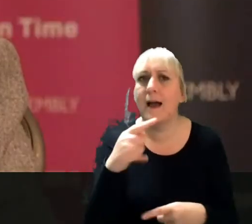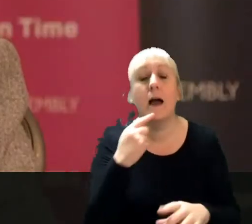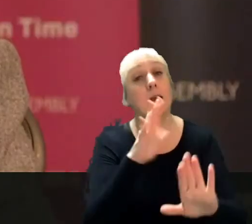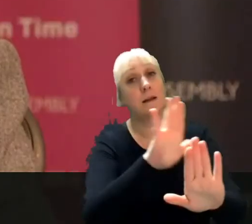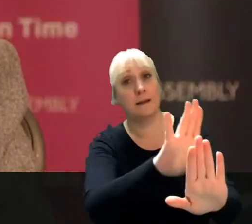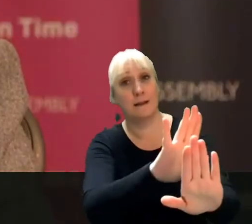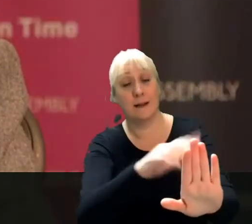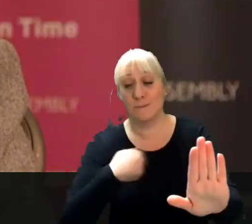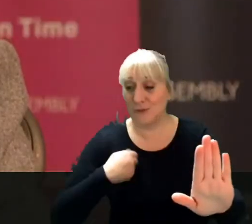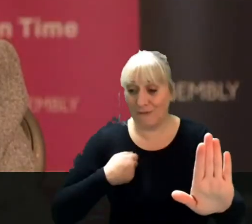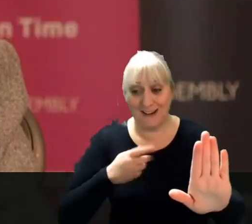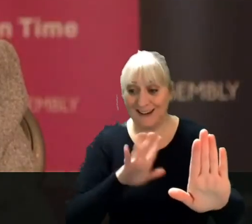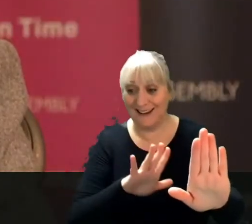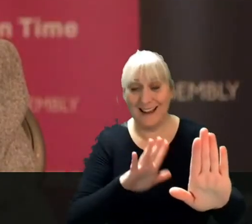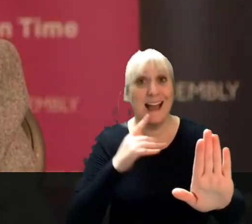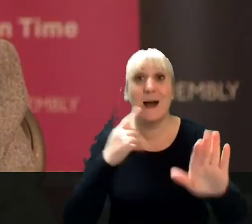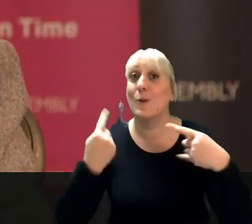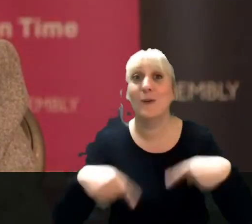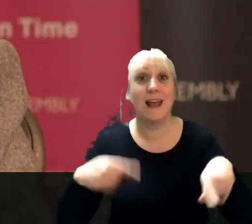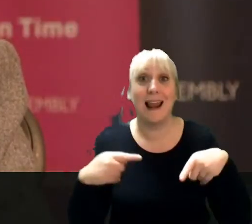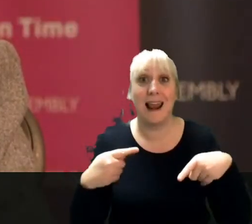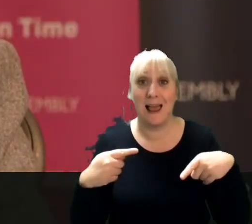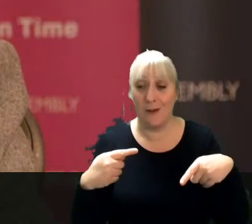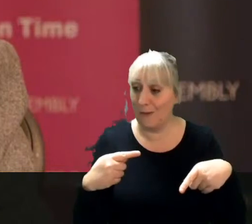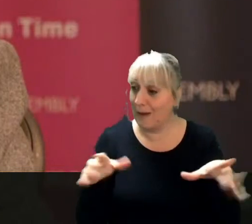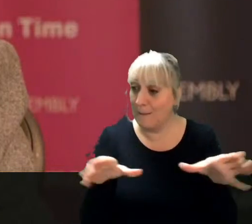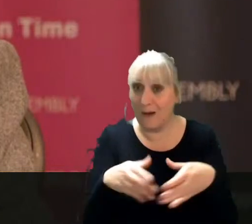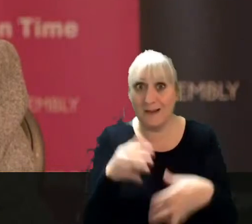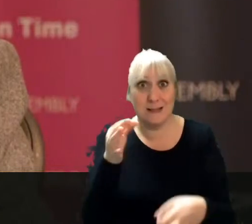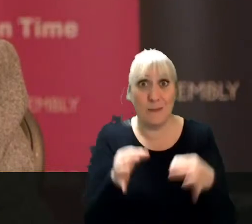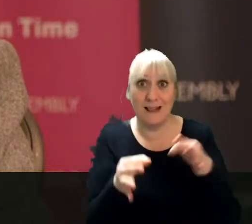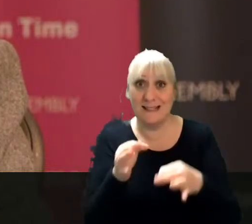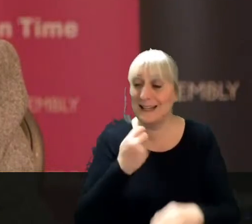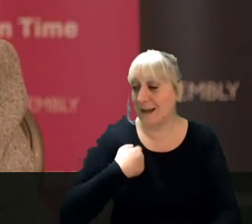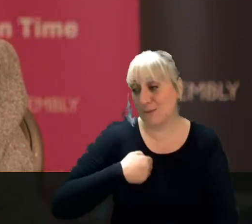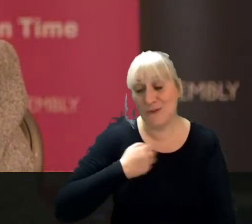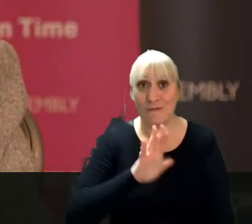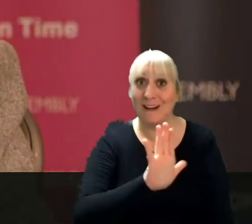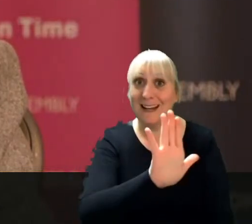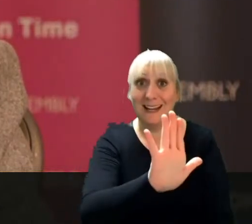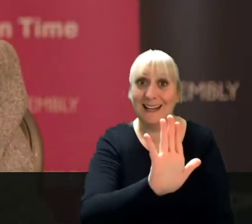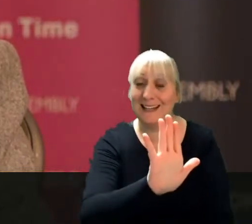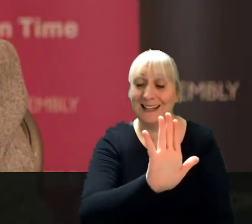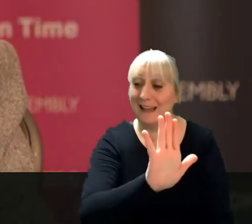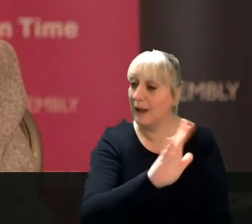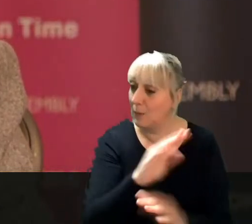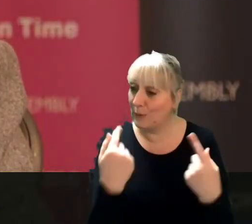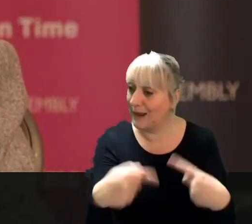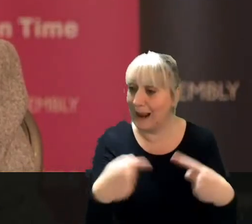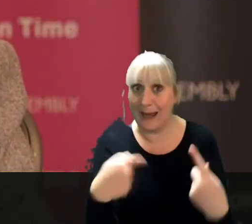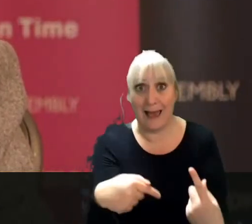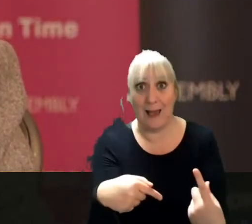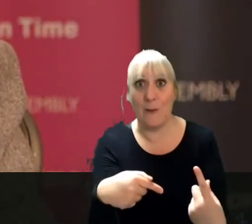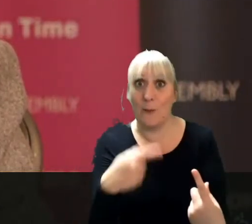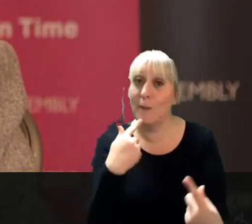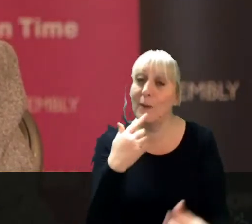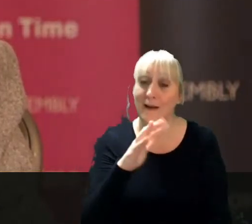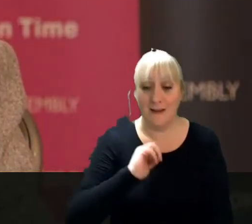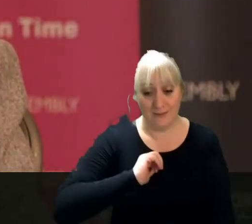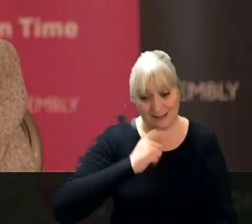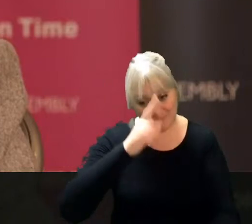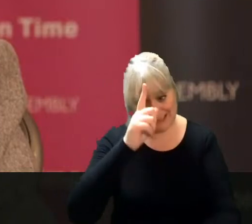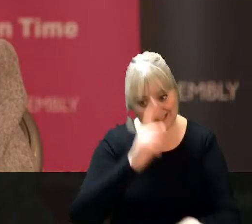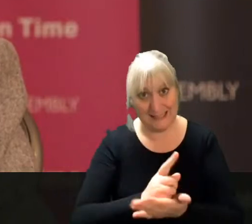allow party politicking in the way that has just happened with the Assembly Member. That's my ruling, and that's where it